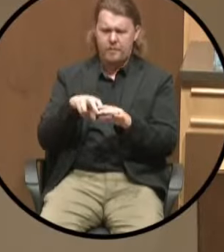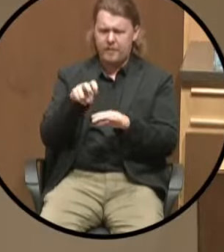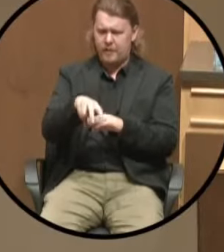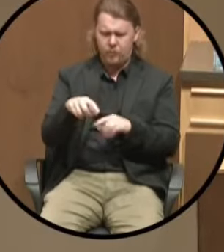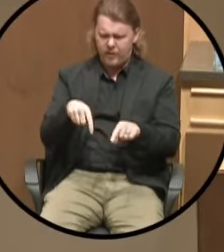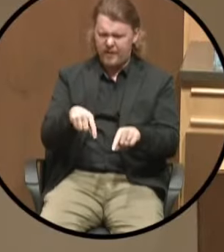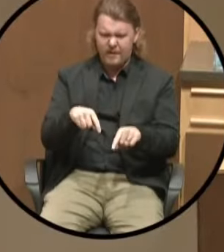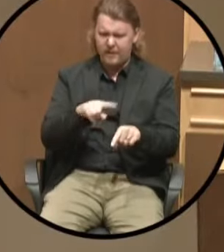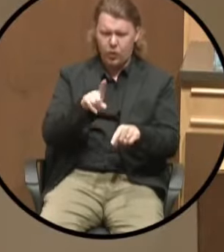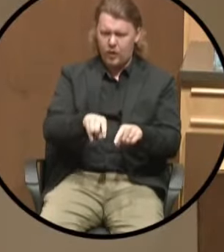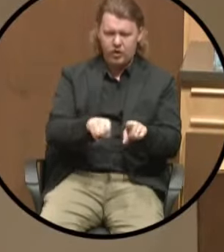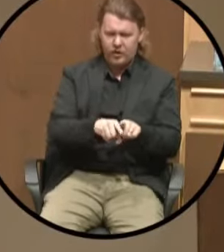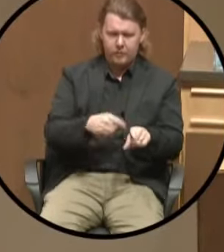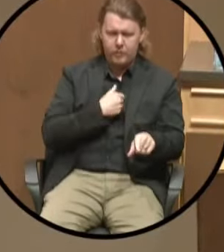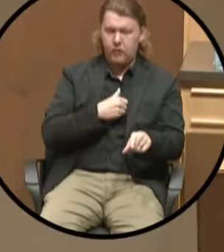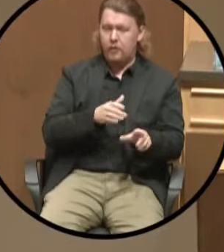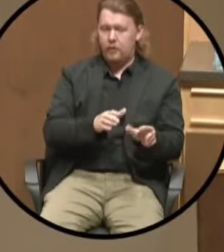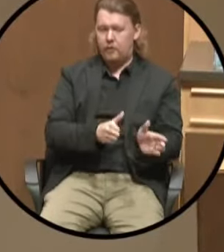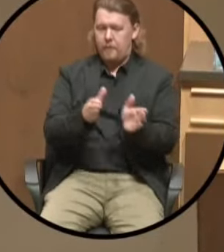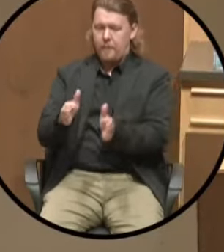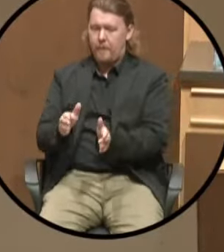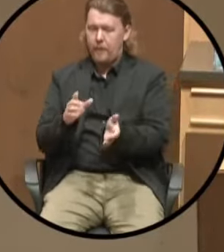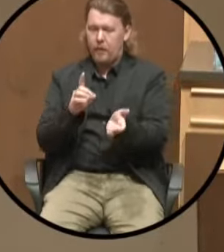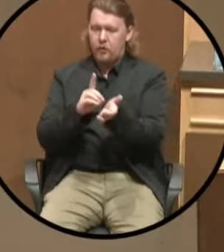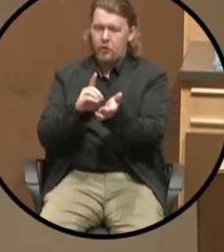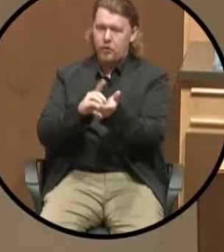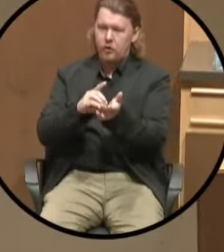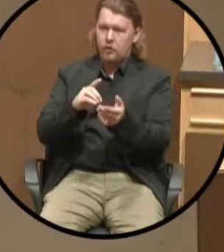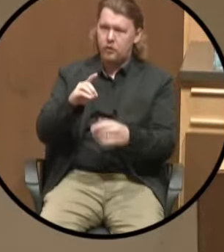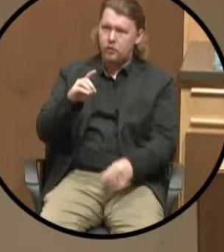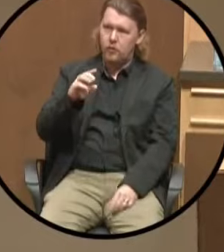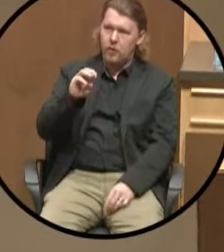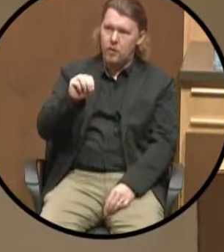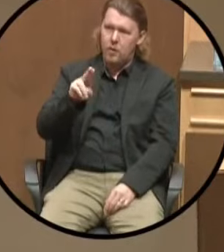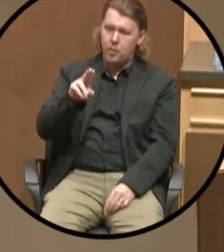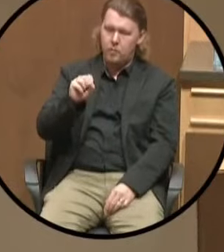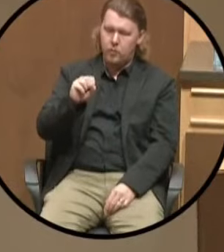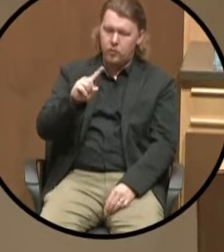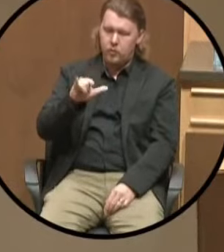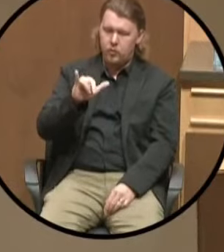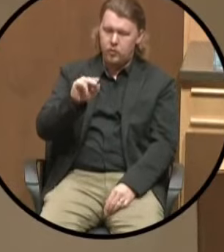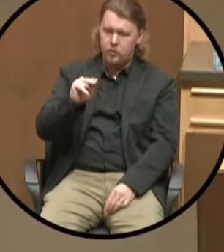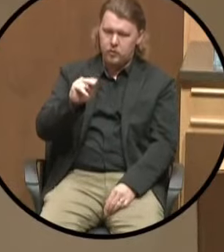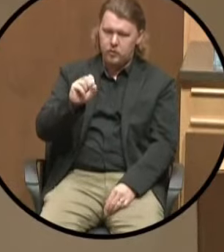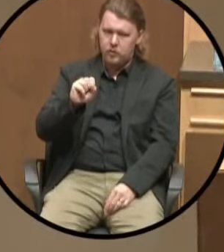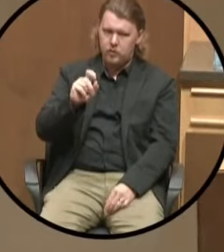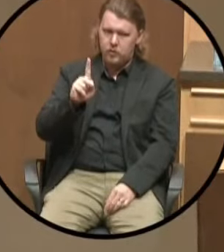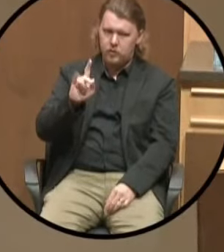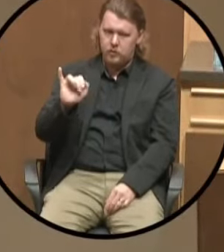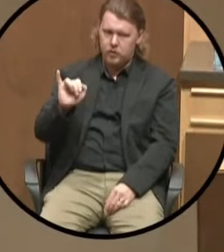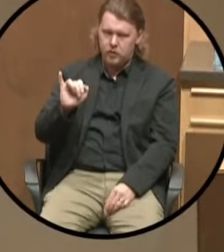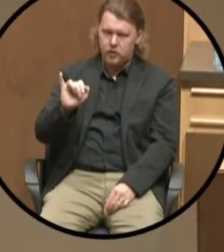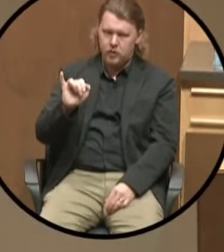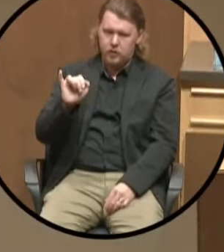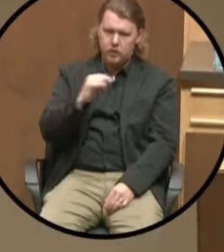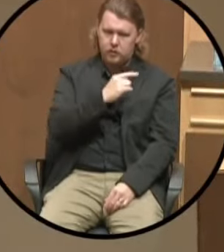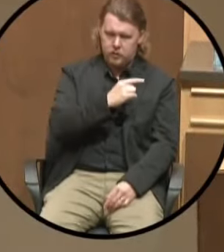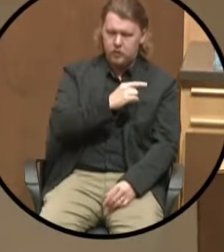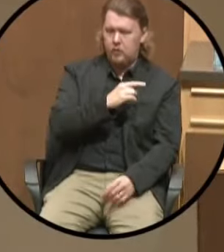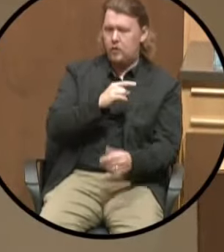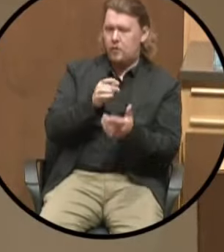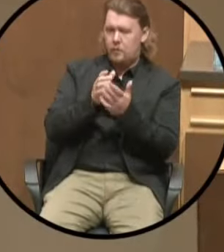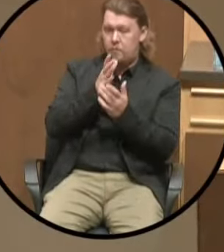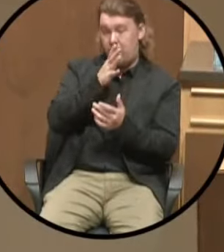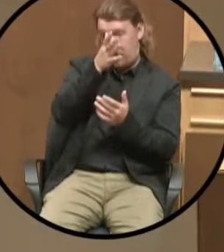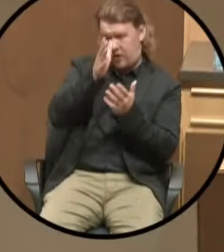like a duplicate. Let me ask Dr. Muszynski to weigh in on this next one. Zacchaeus, who's a parent at Exton Elementary School, said, if I